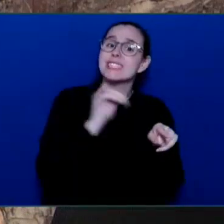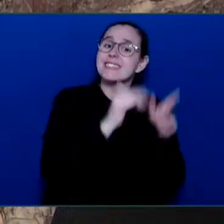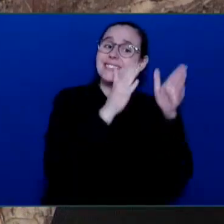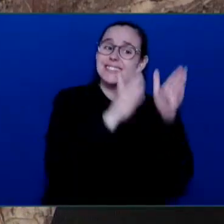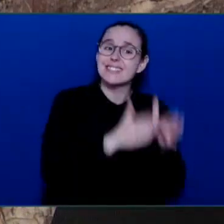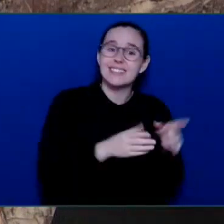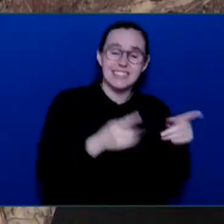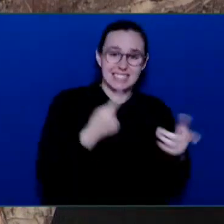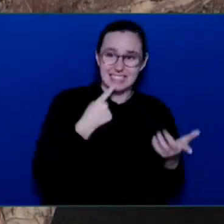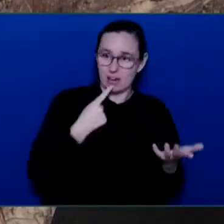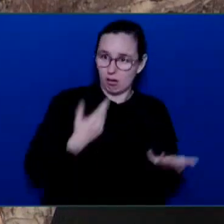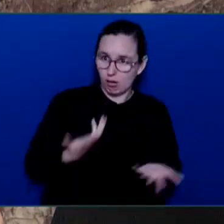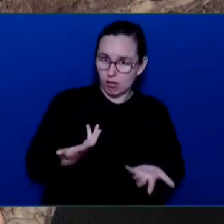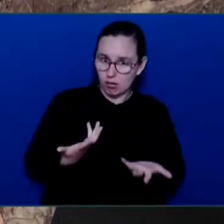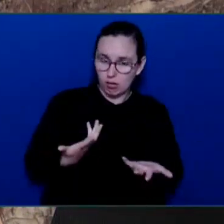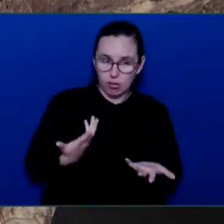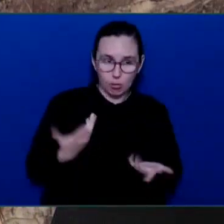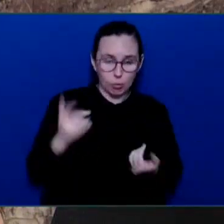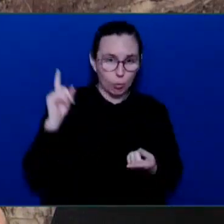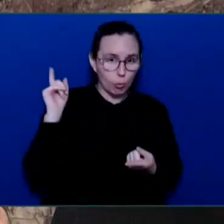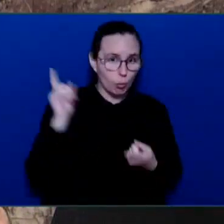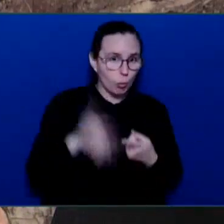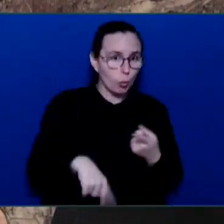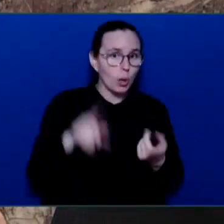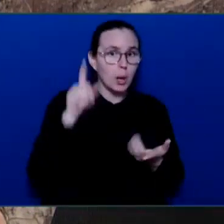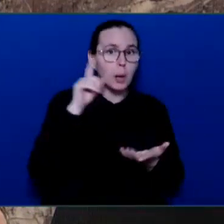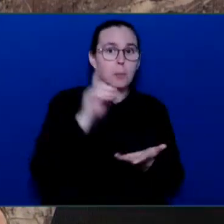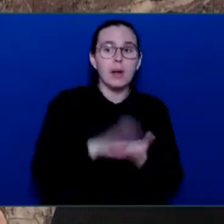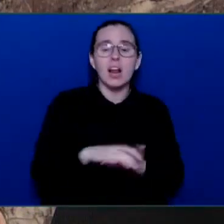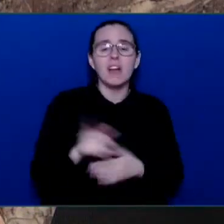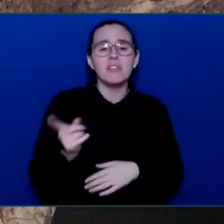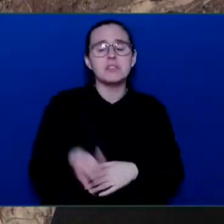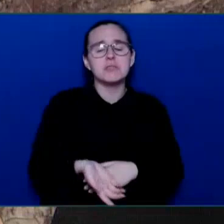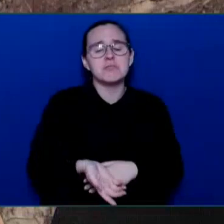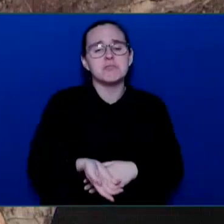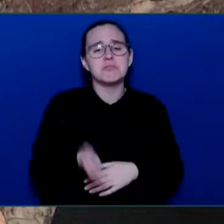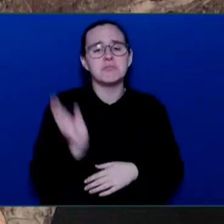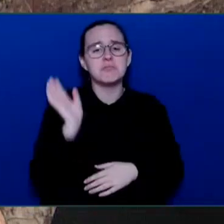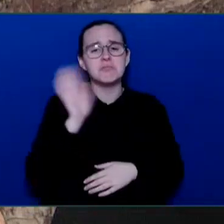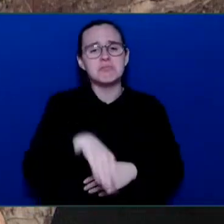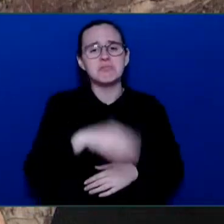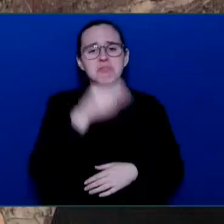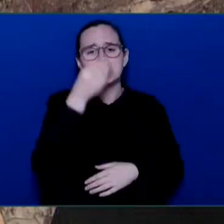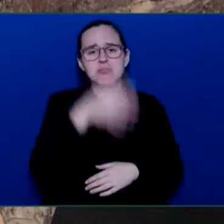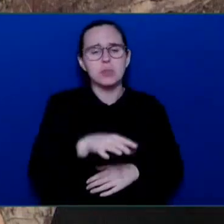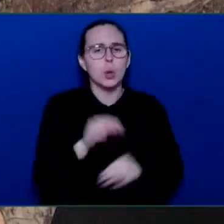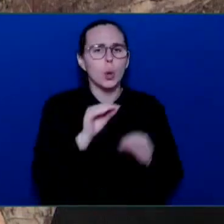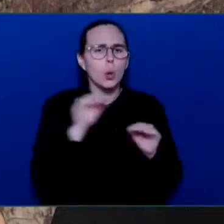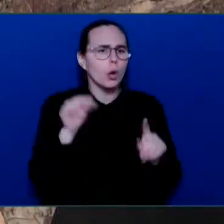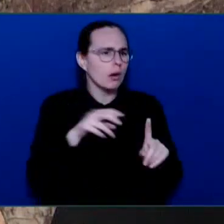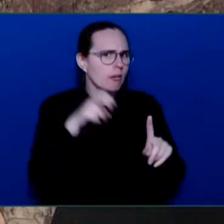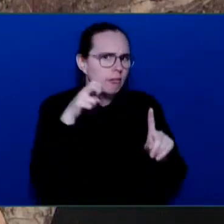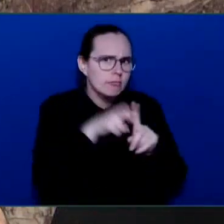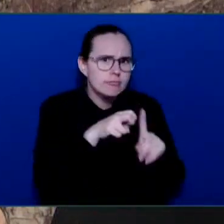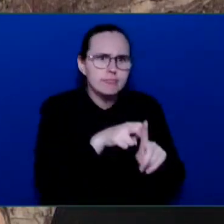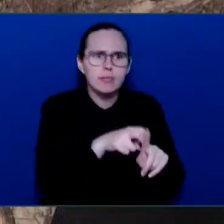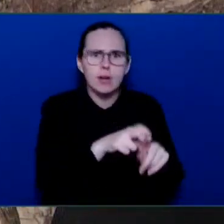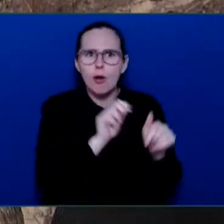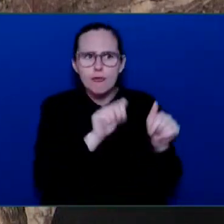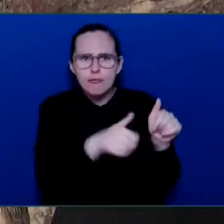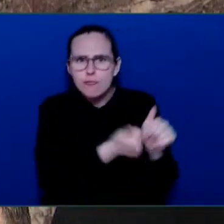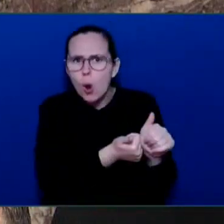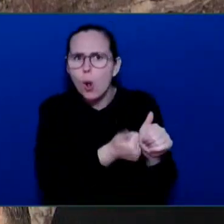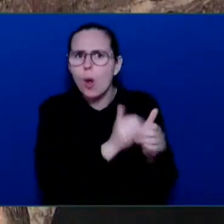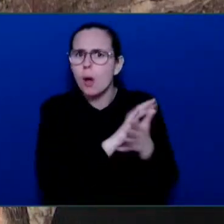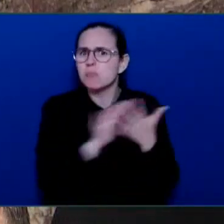was careless and lacking any kind of accountability. His response didn't say to me, yes, we know there's a problem and we're